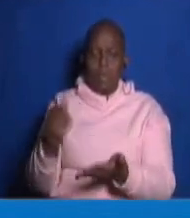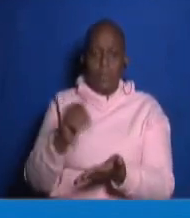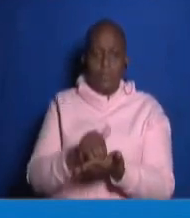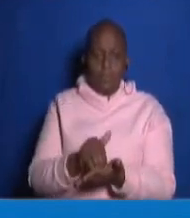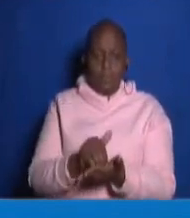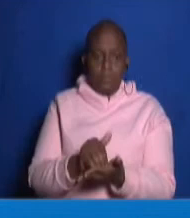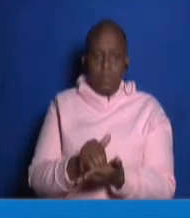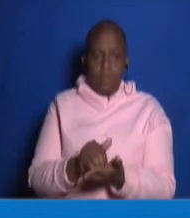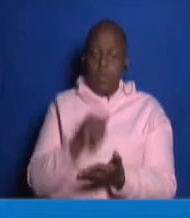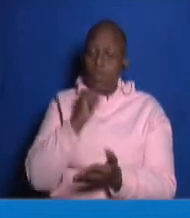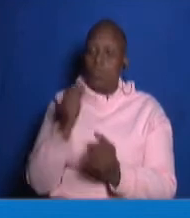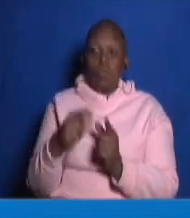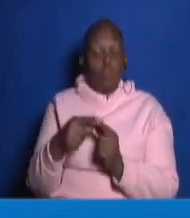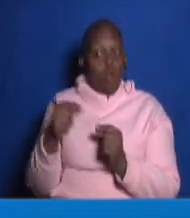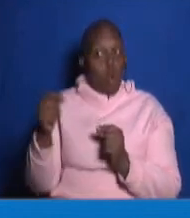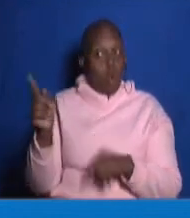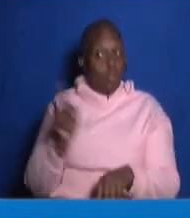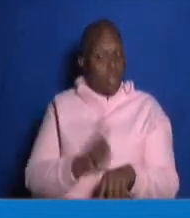It won't last long,